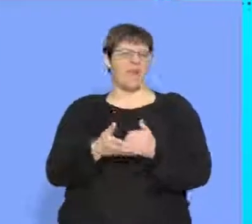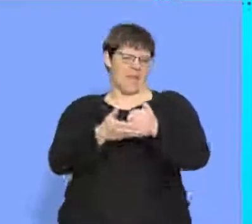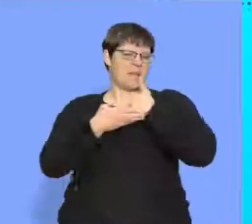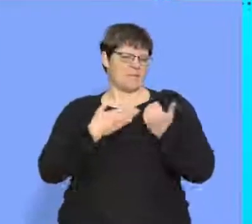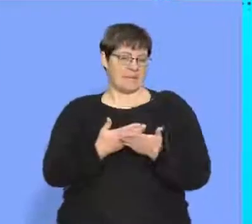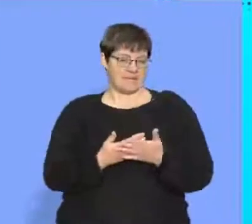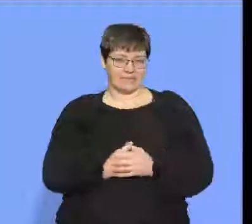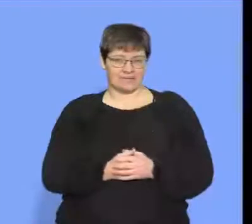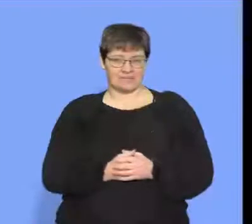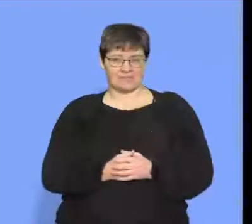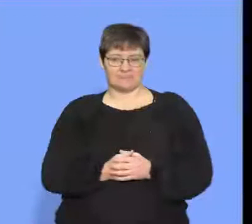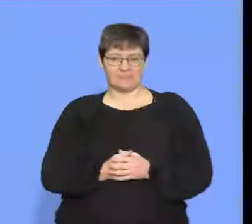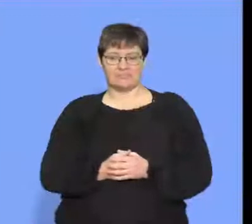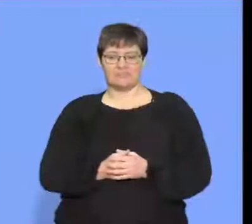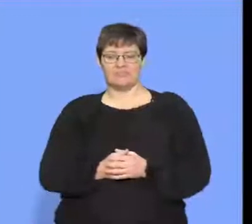helpful.